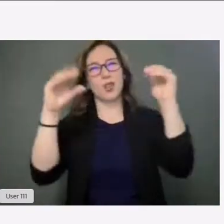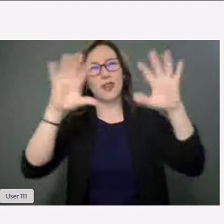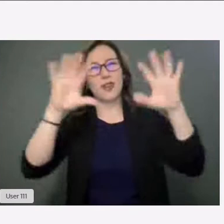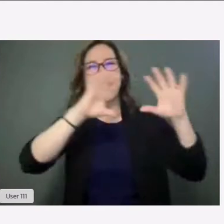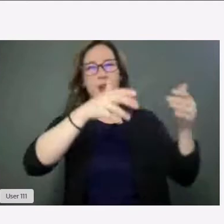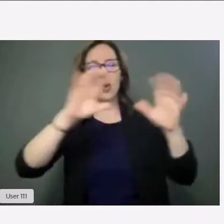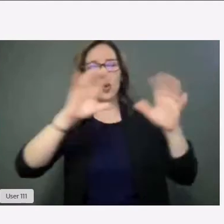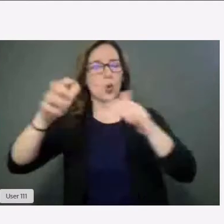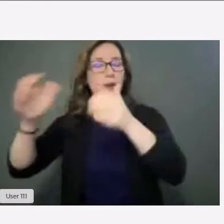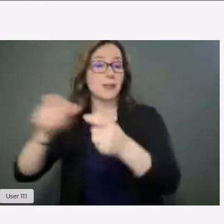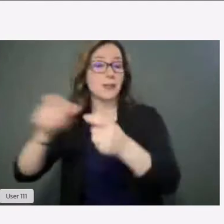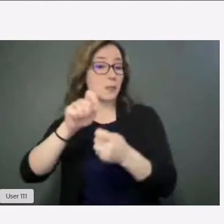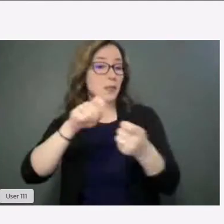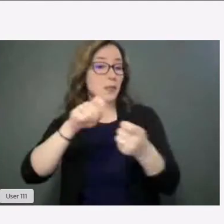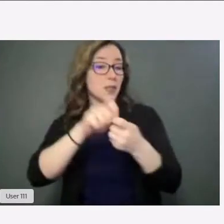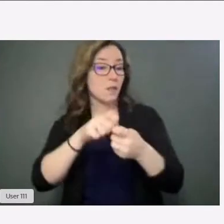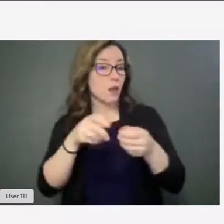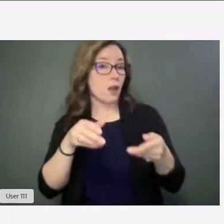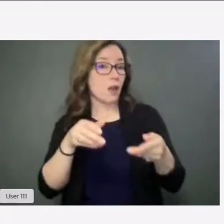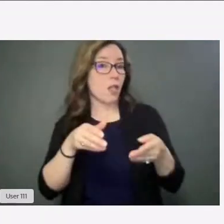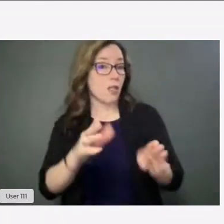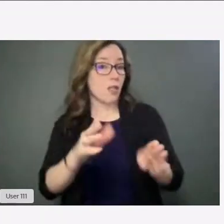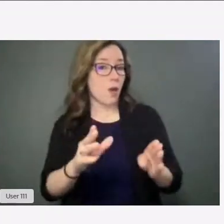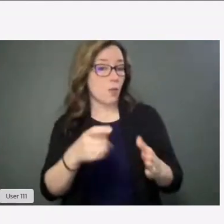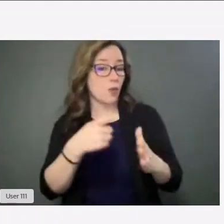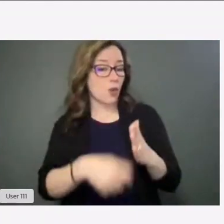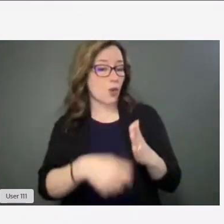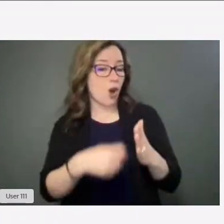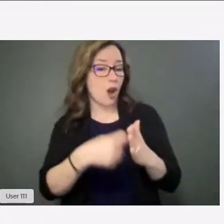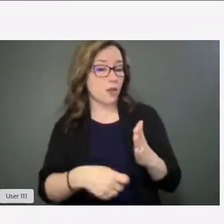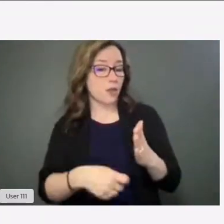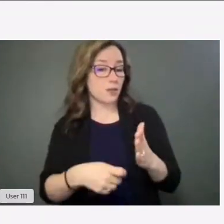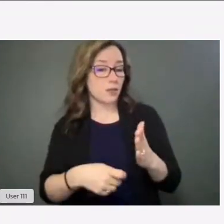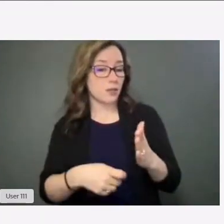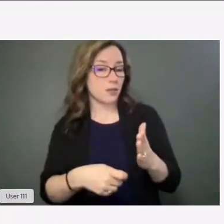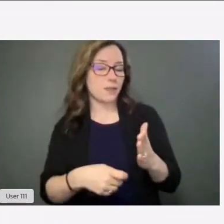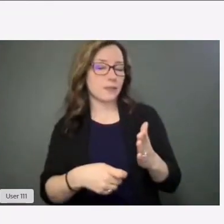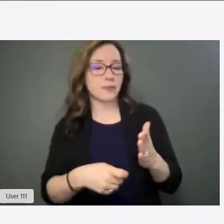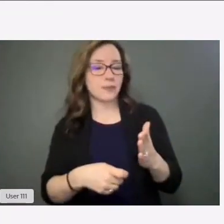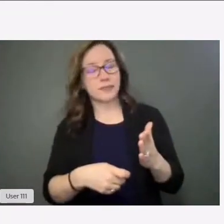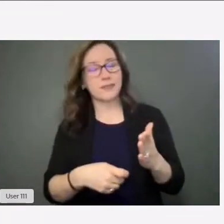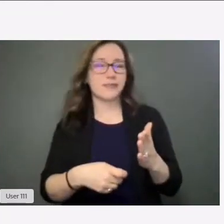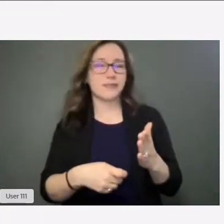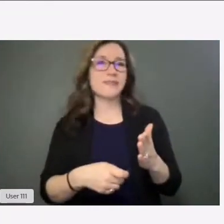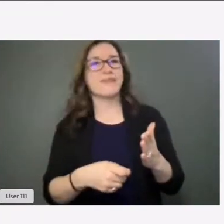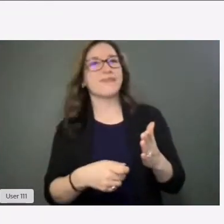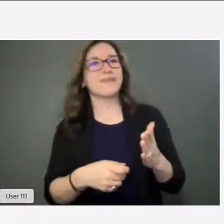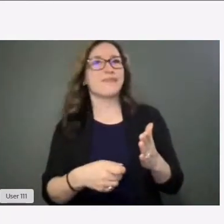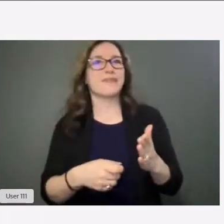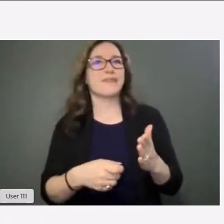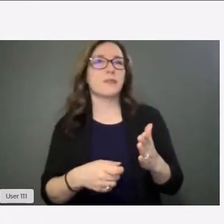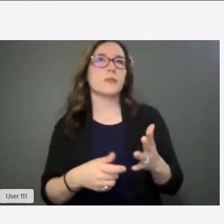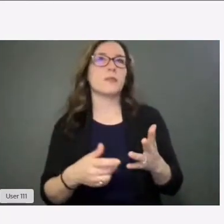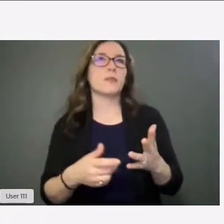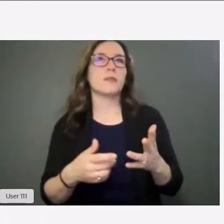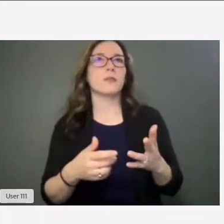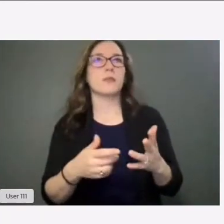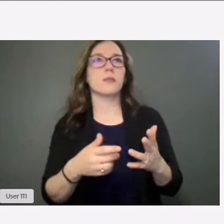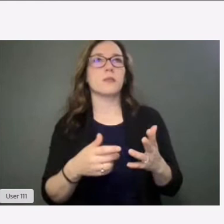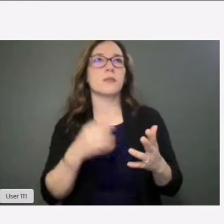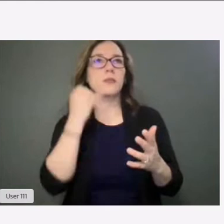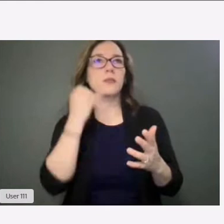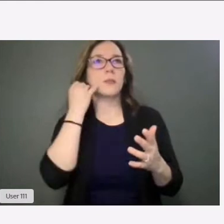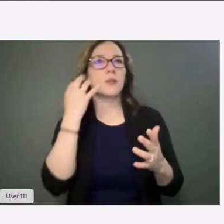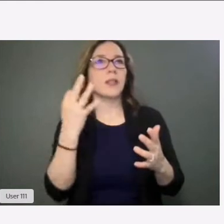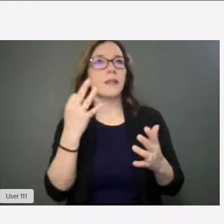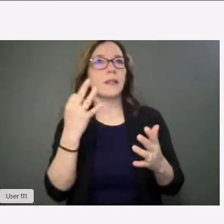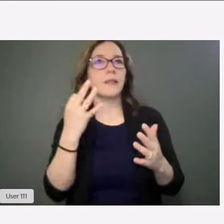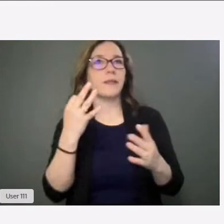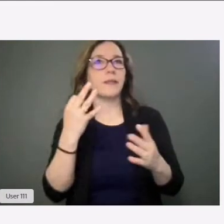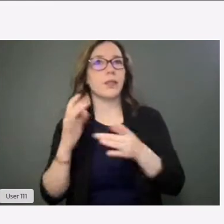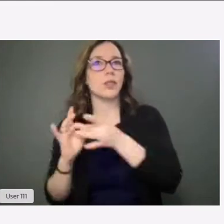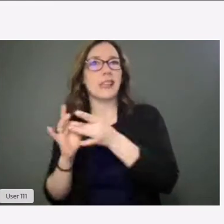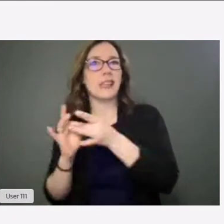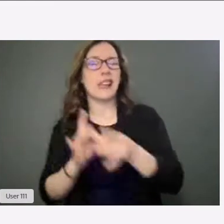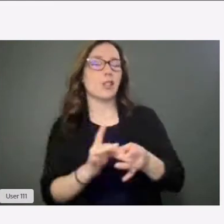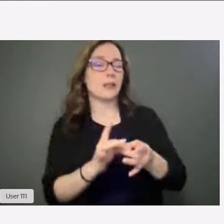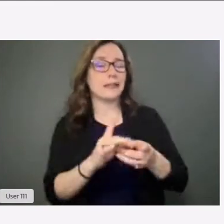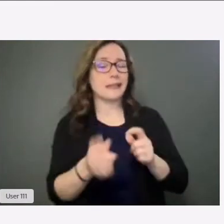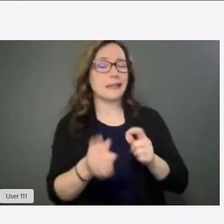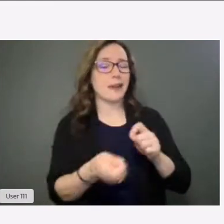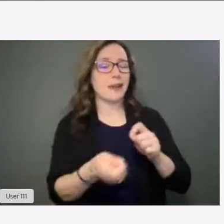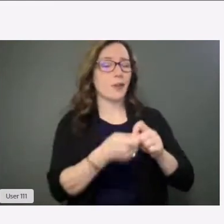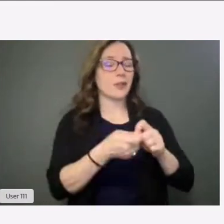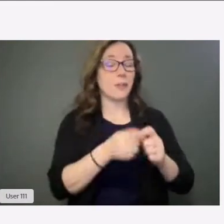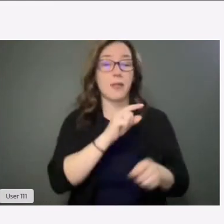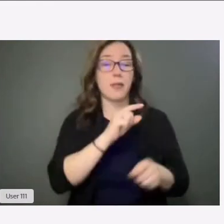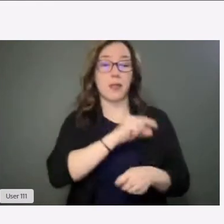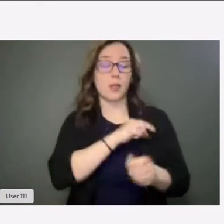specific allowable costs, I mean, pretty much, I don't want to say that as long as there is that nexus to terrorism, the